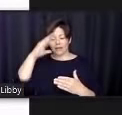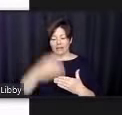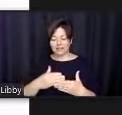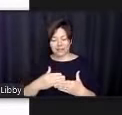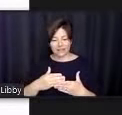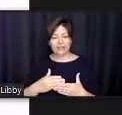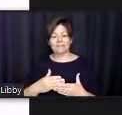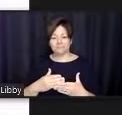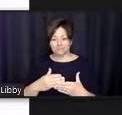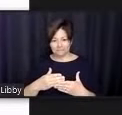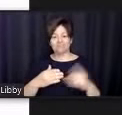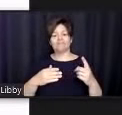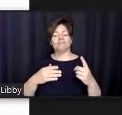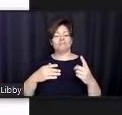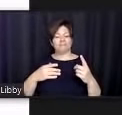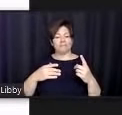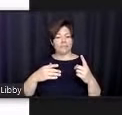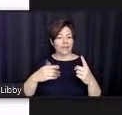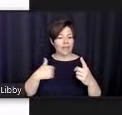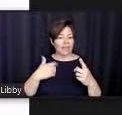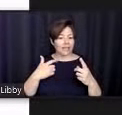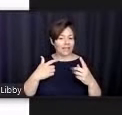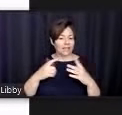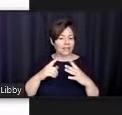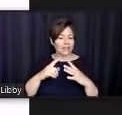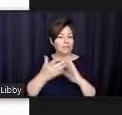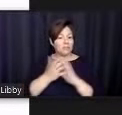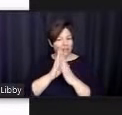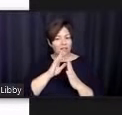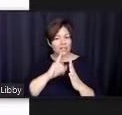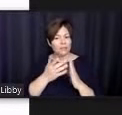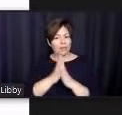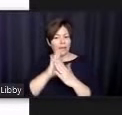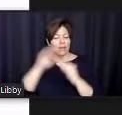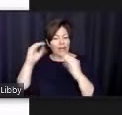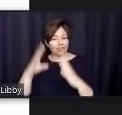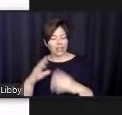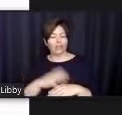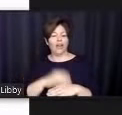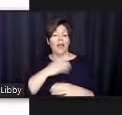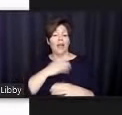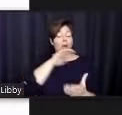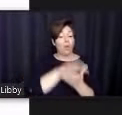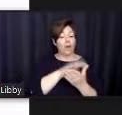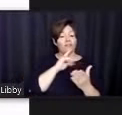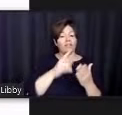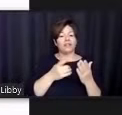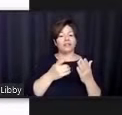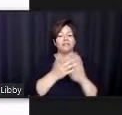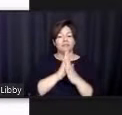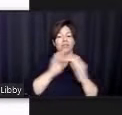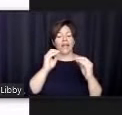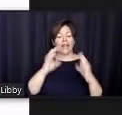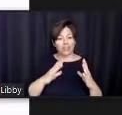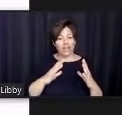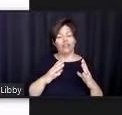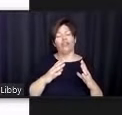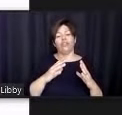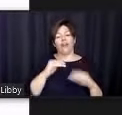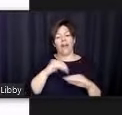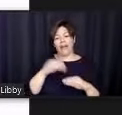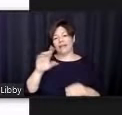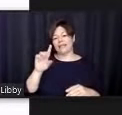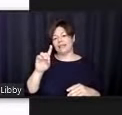of COVID. He doesn't know it, but he's going to become an educator. So, and my wife's working right now as we speak as a professor at Dickinson.